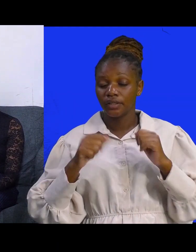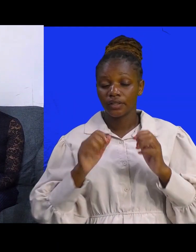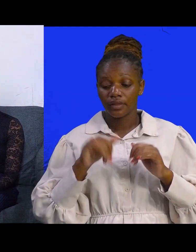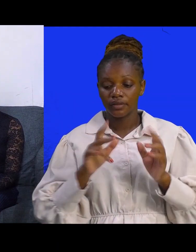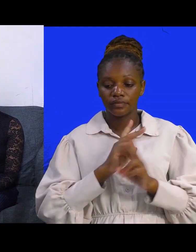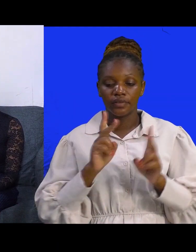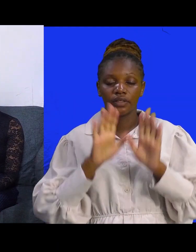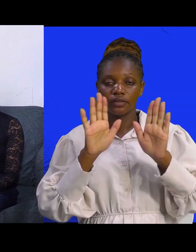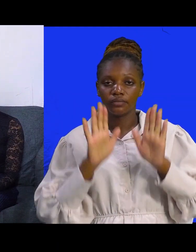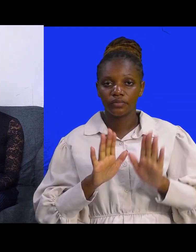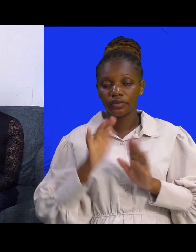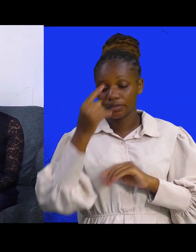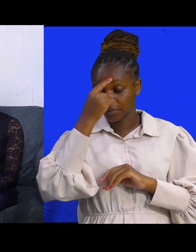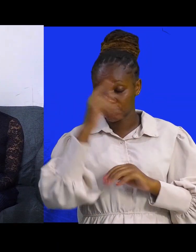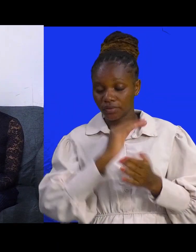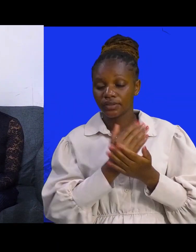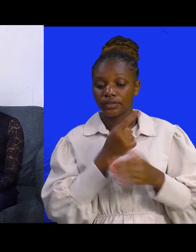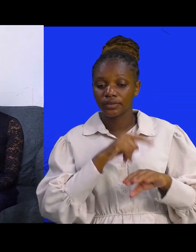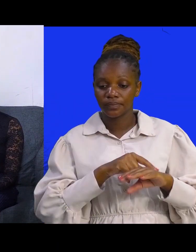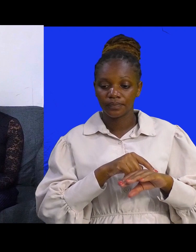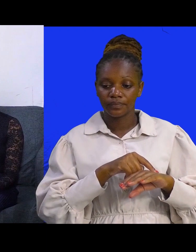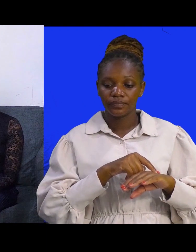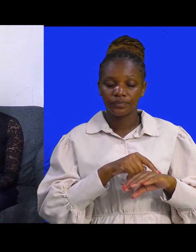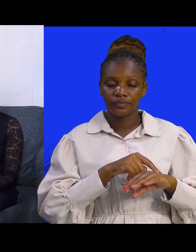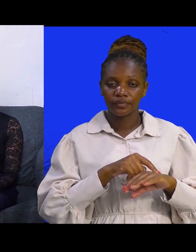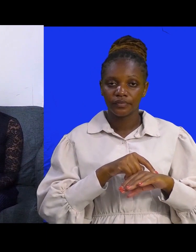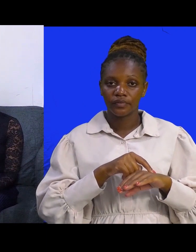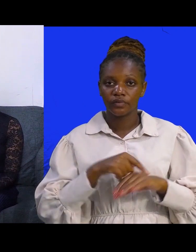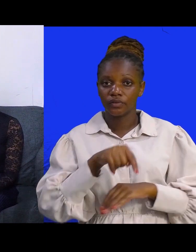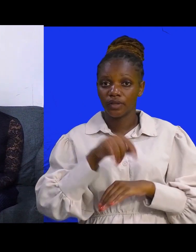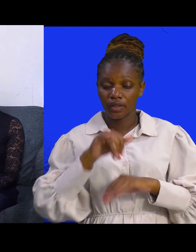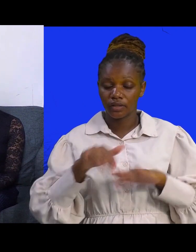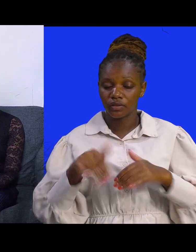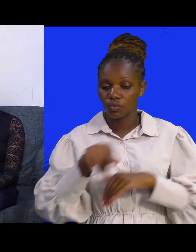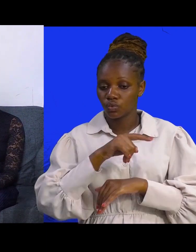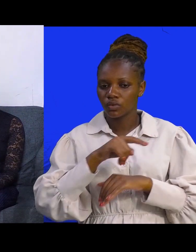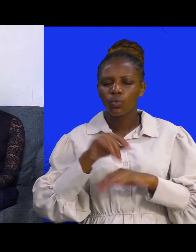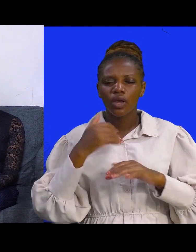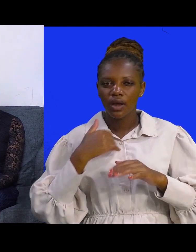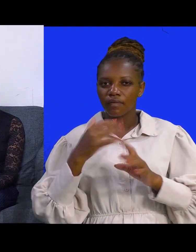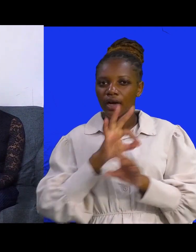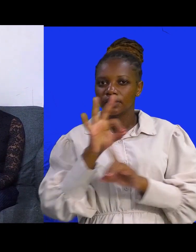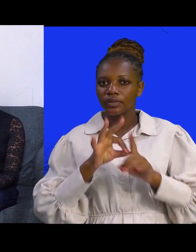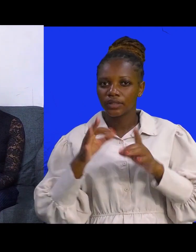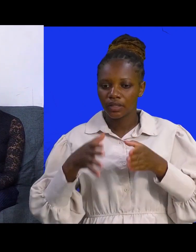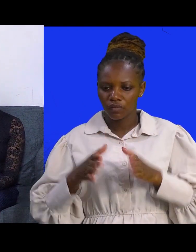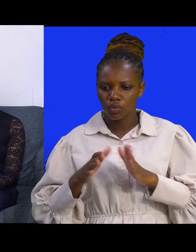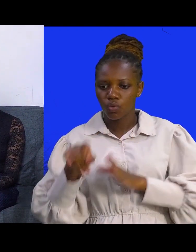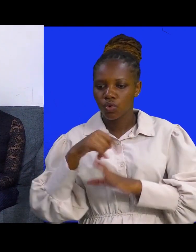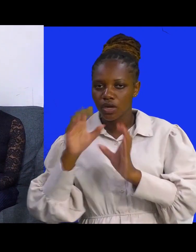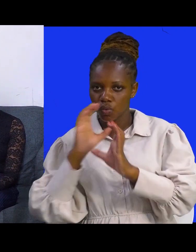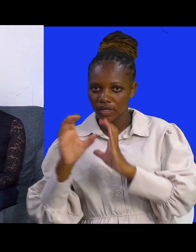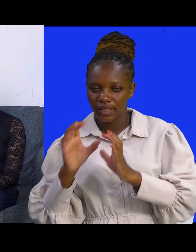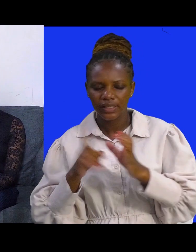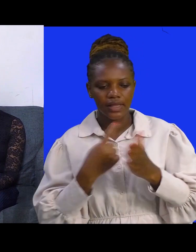Yes, because I think that's very important, because sometimes there is how we communicate and there is